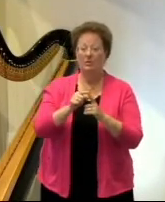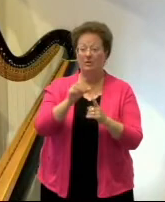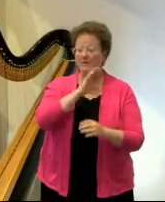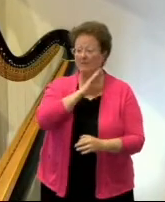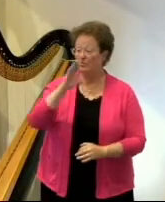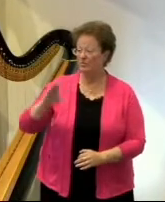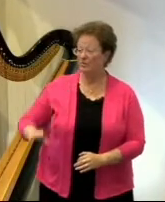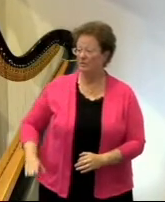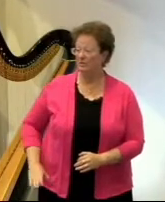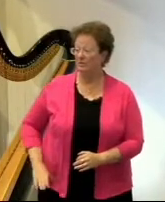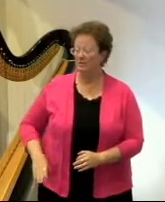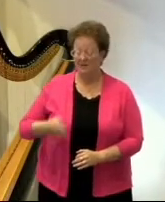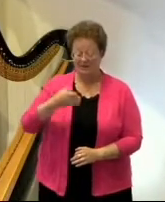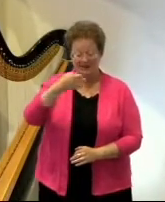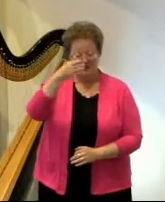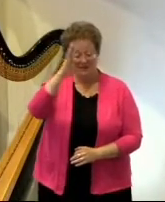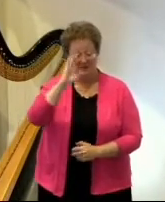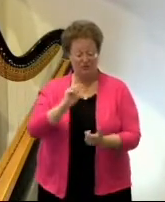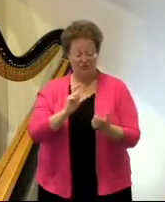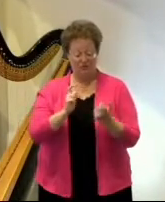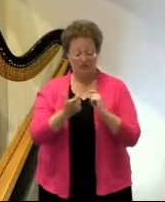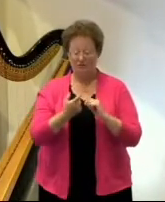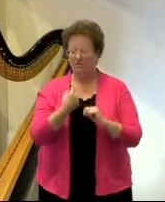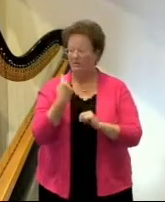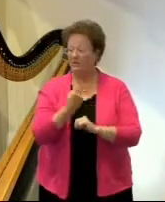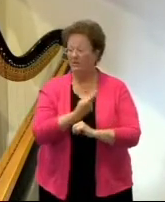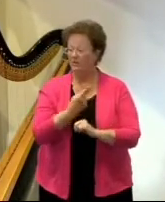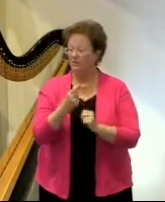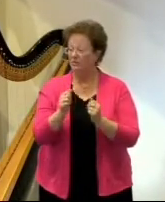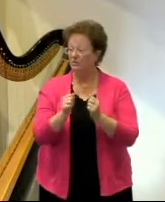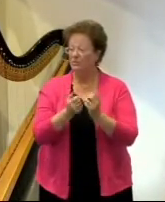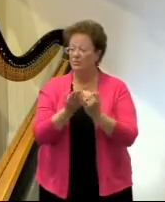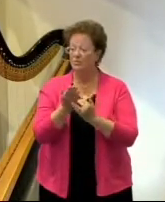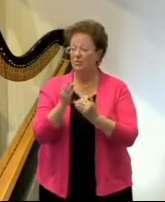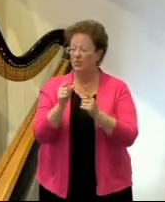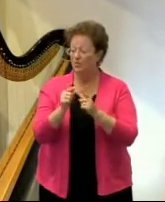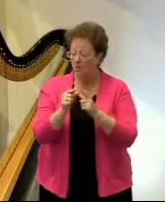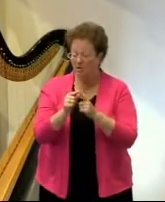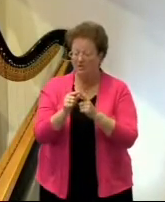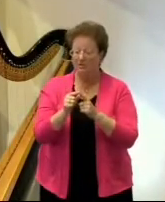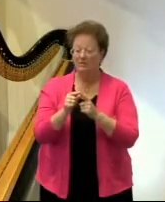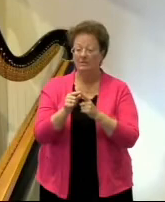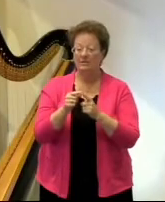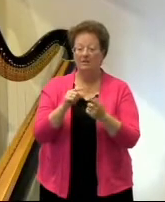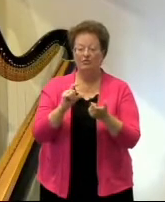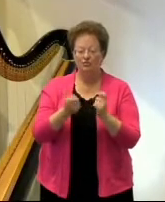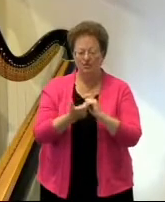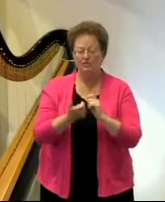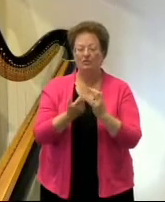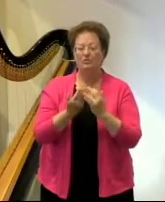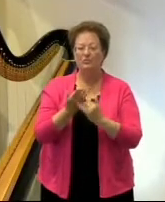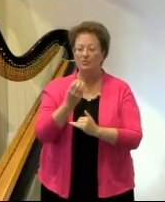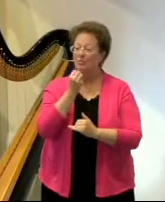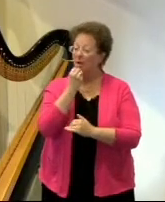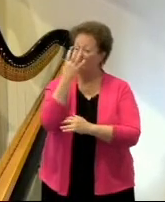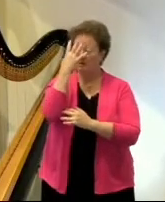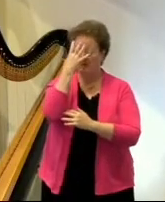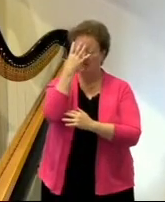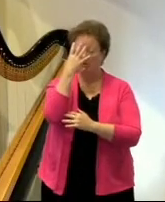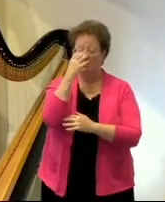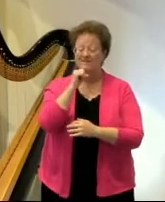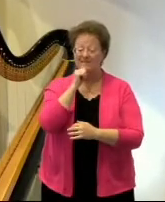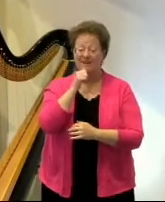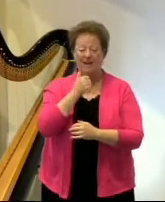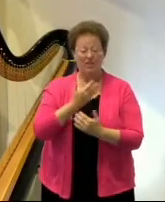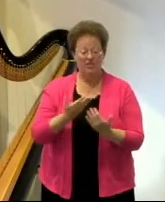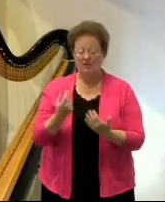converts through his word connected with the waters of holy baptism. In Titus 3:5, we read, "He saved us not because of righteous things